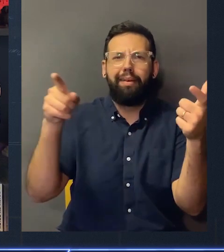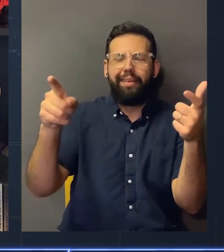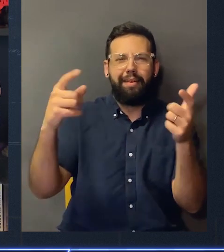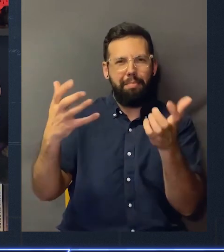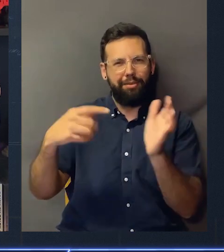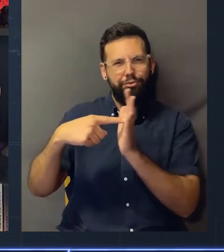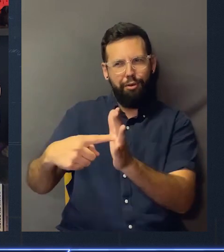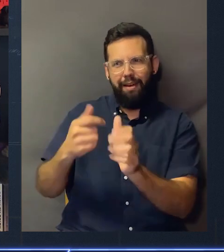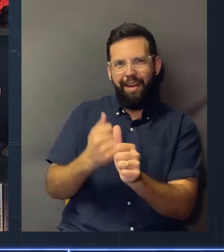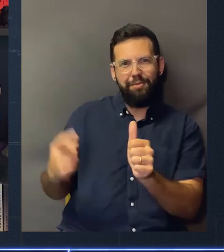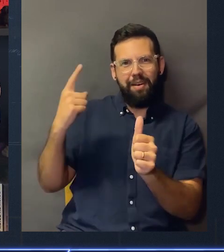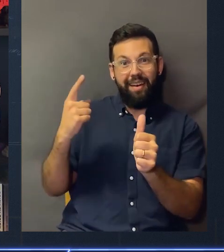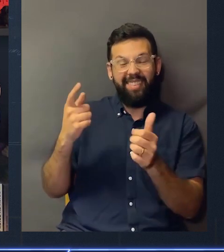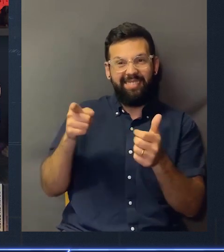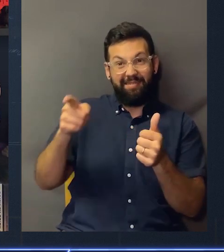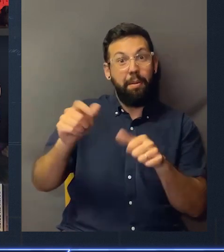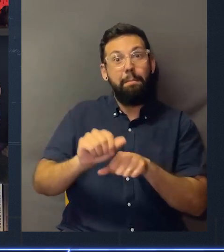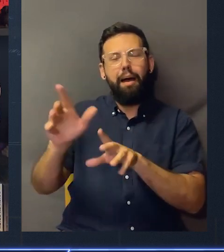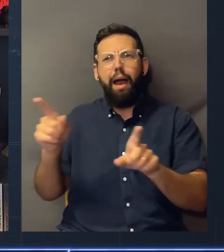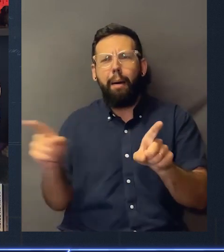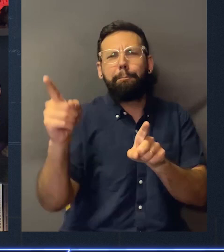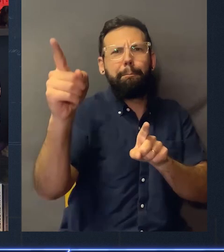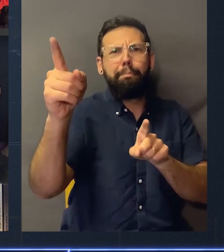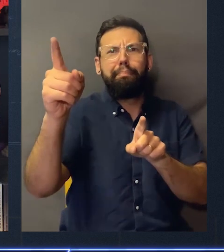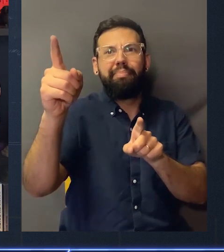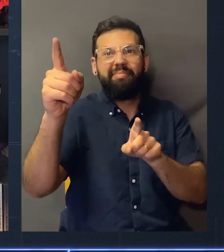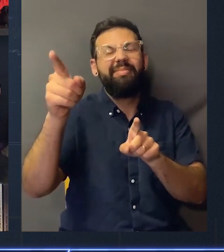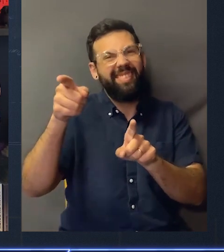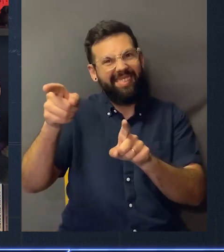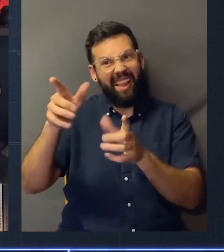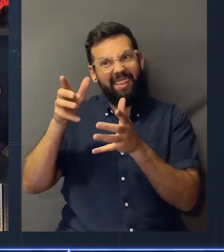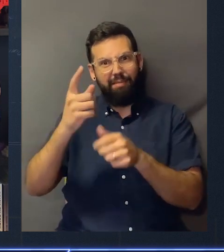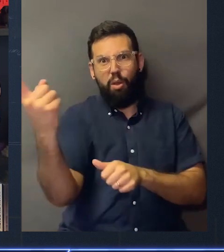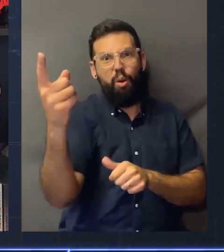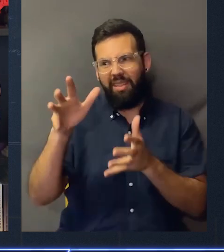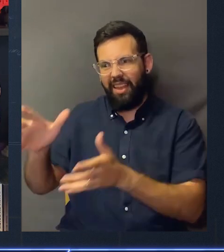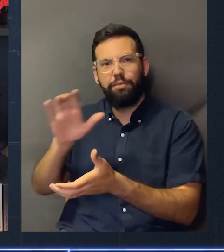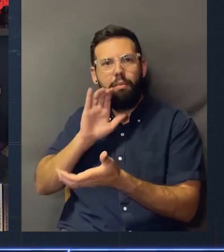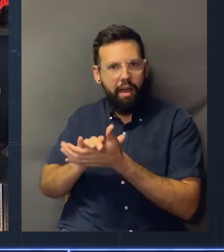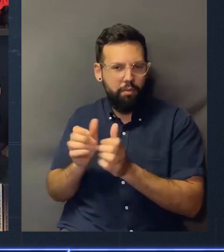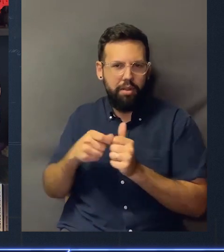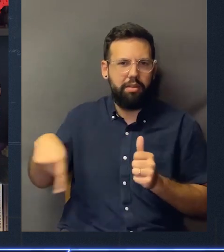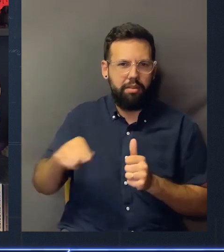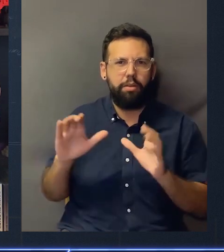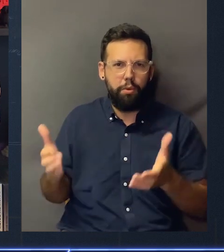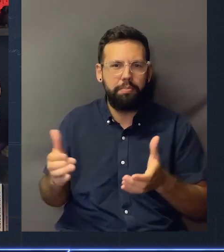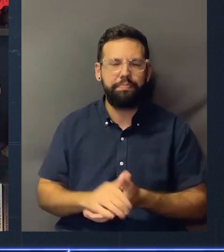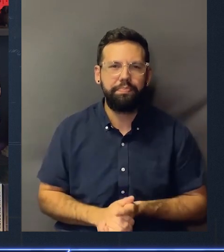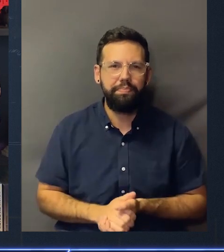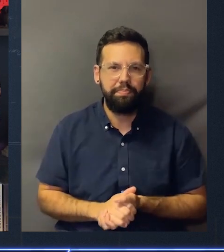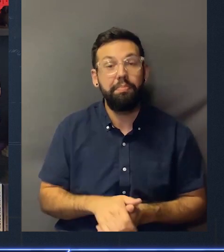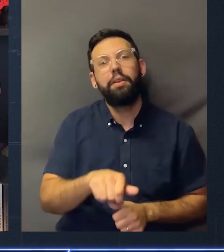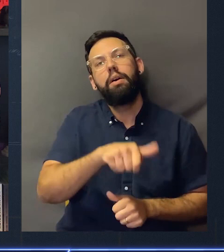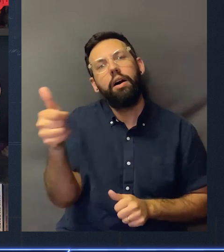just run up Huayna Picchu and back, leaves his wife with the rest of the group.